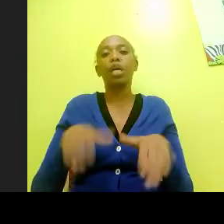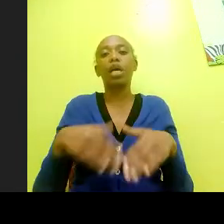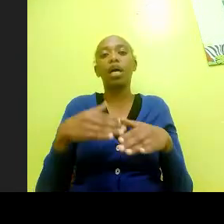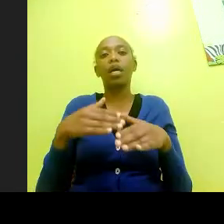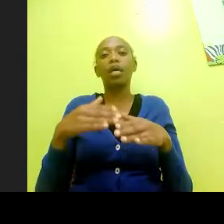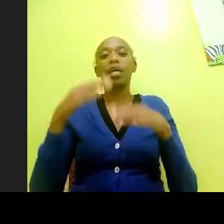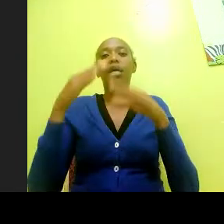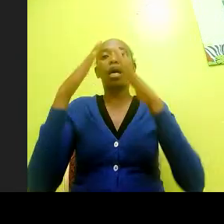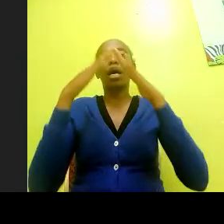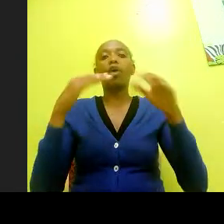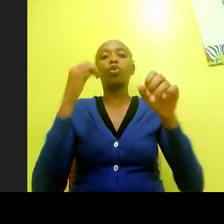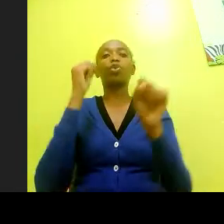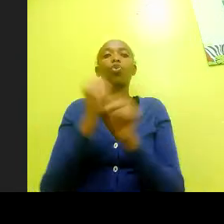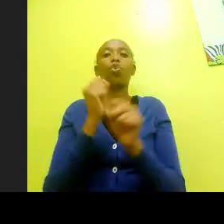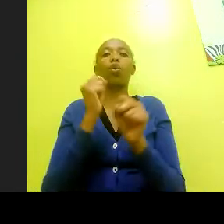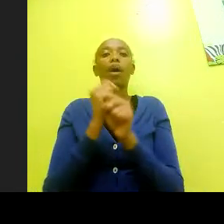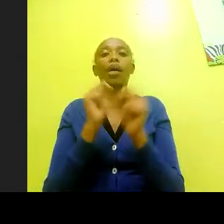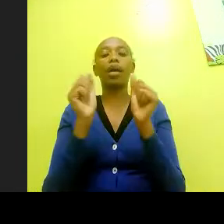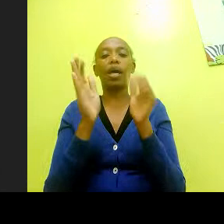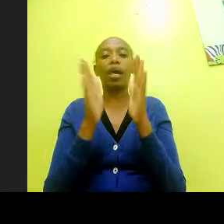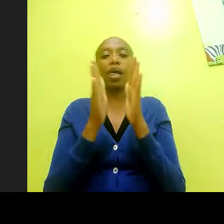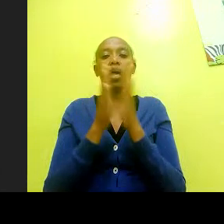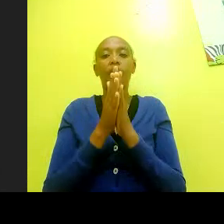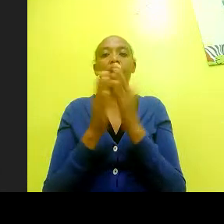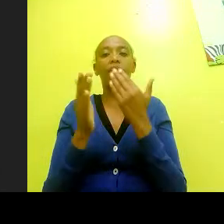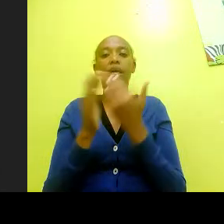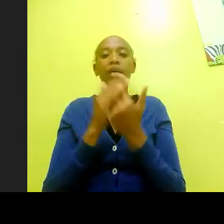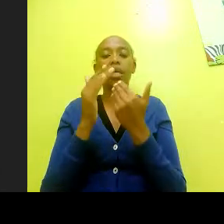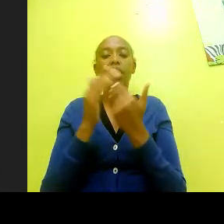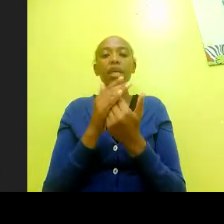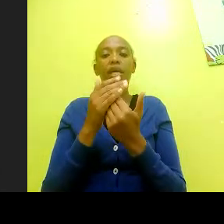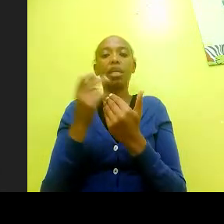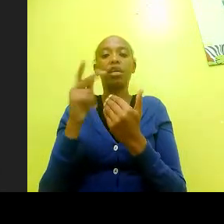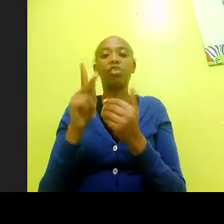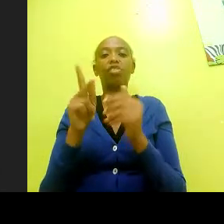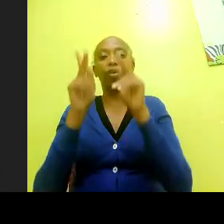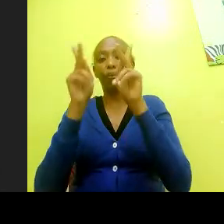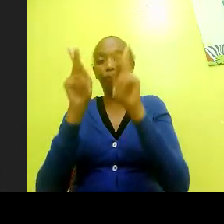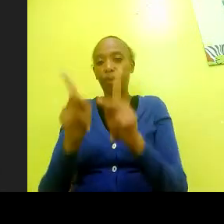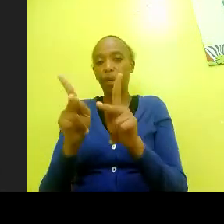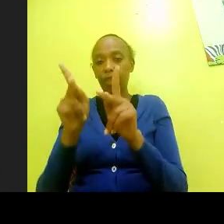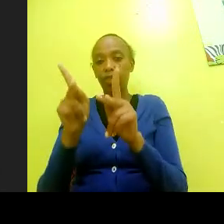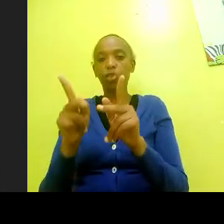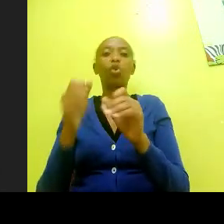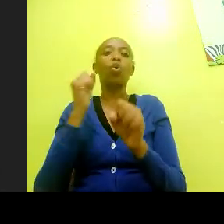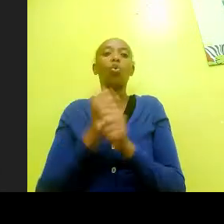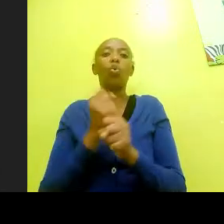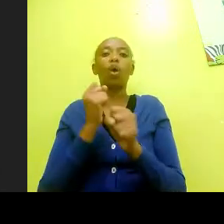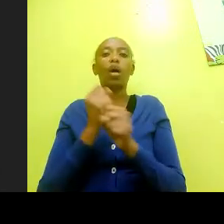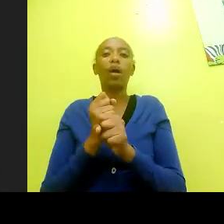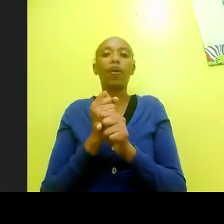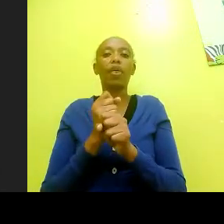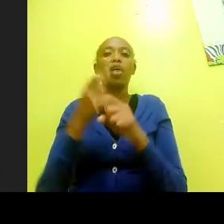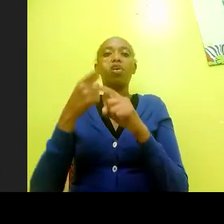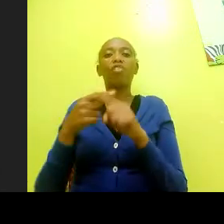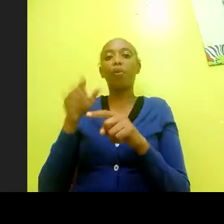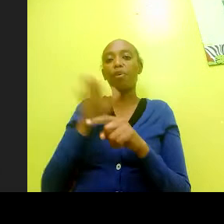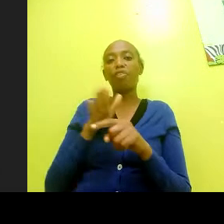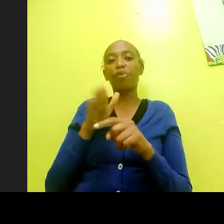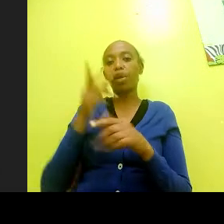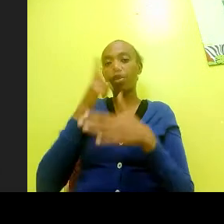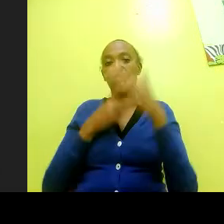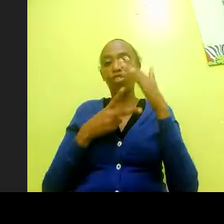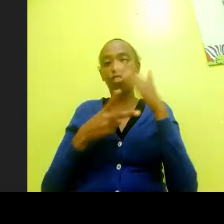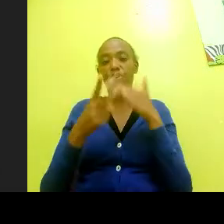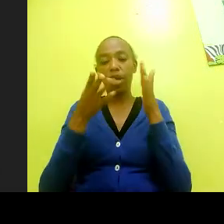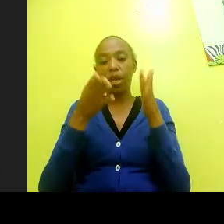work and caring for persons work. From a feminist perspective, and this